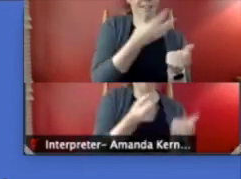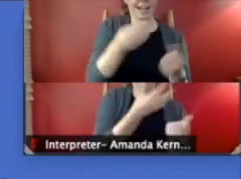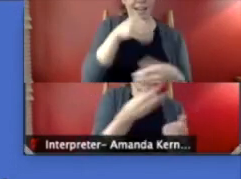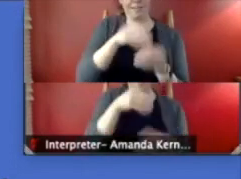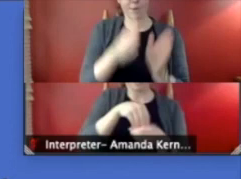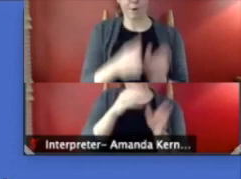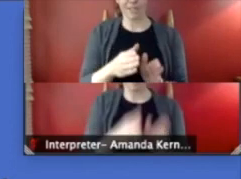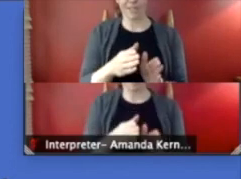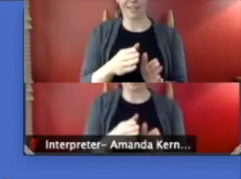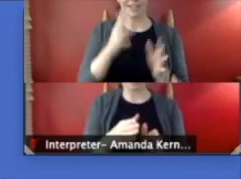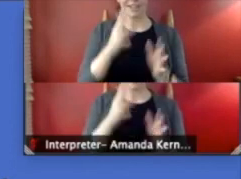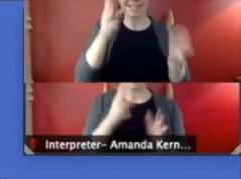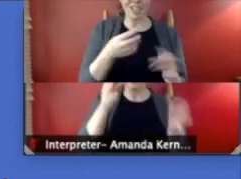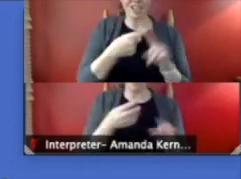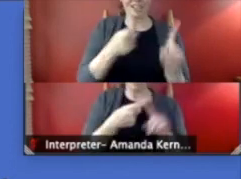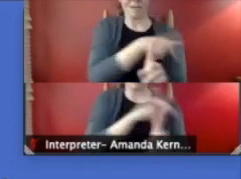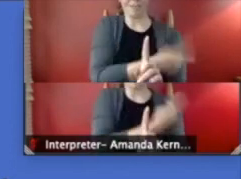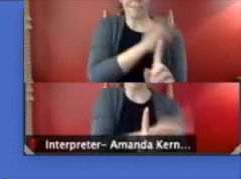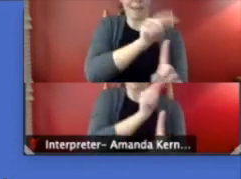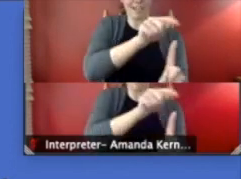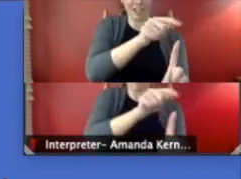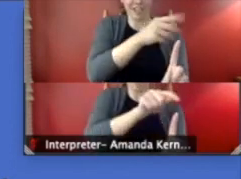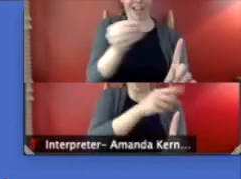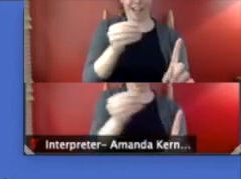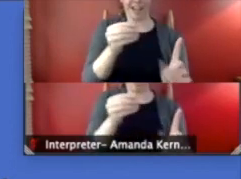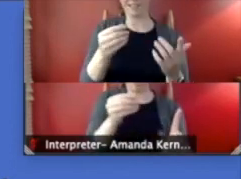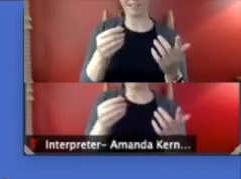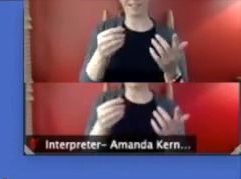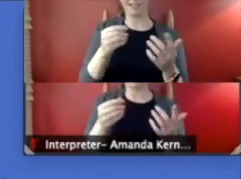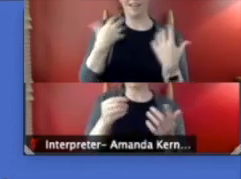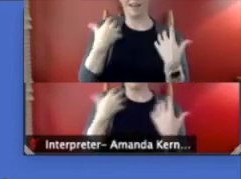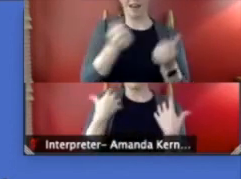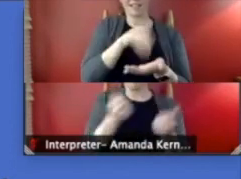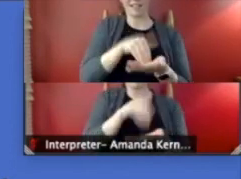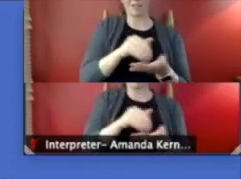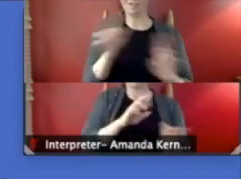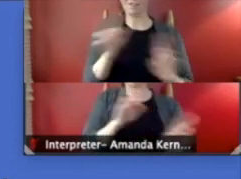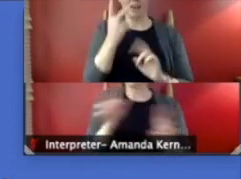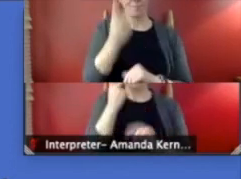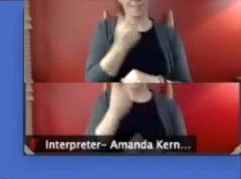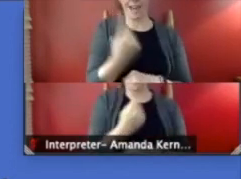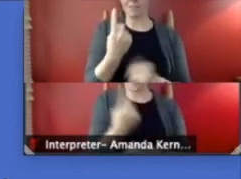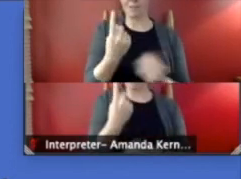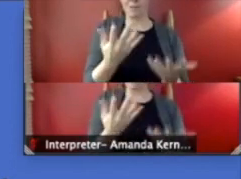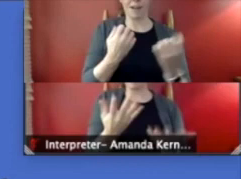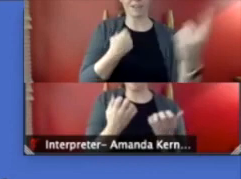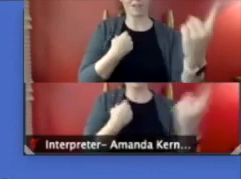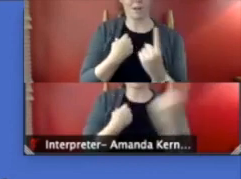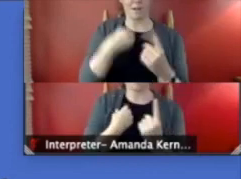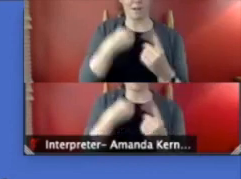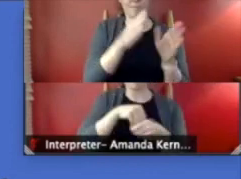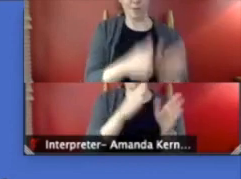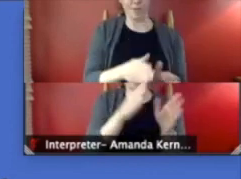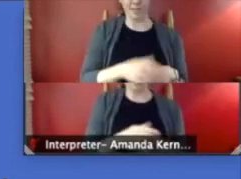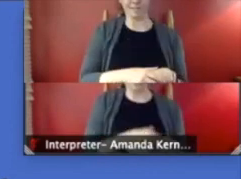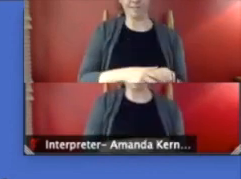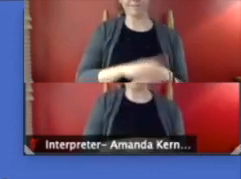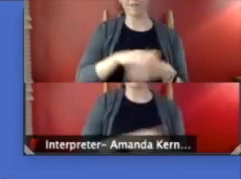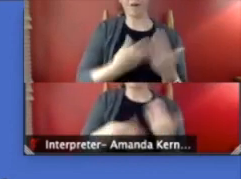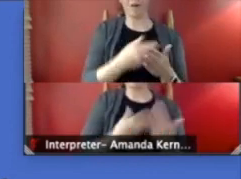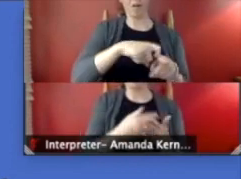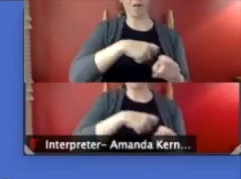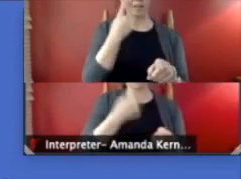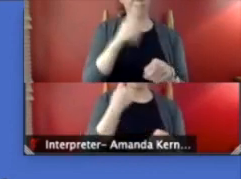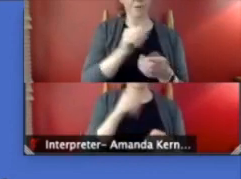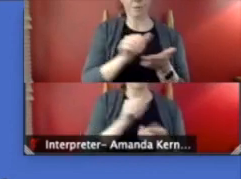the patient, and the health centers stand ready to see whomever wants to come in person. All initial calls for IUD removals include assessing the reasons